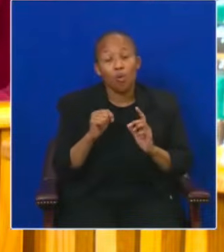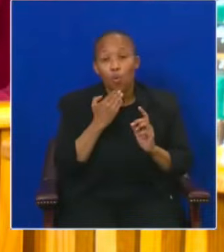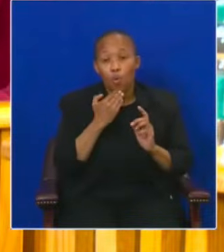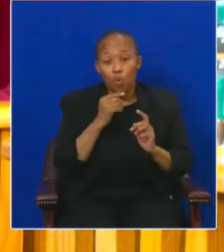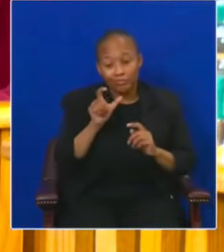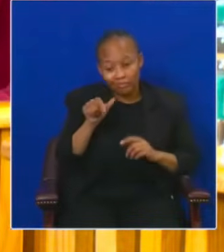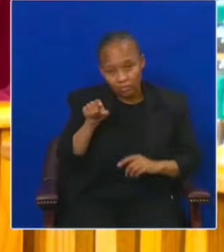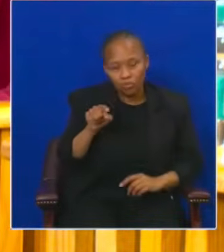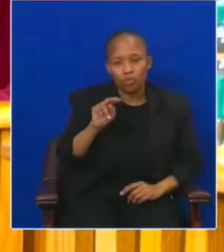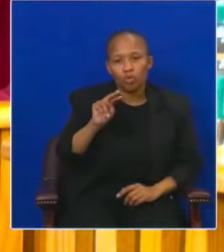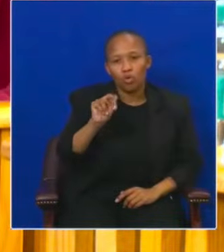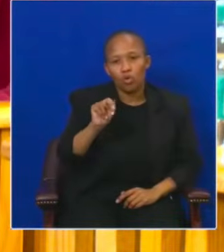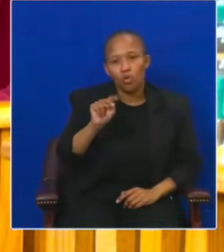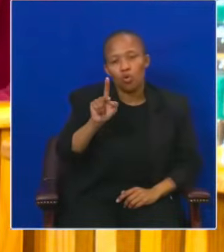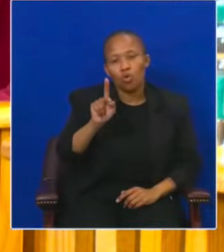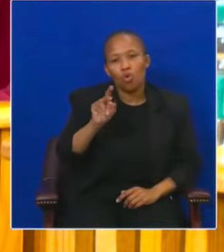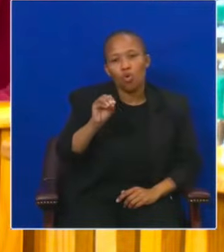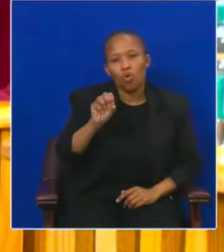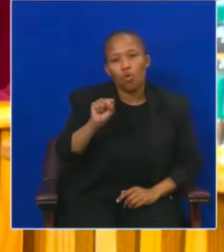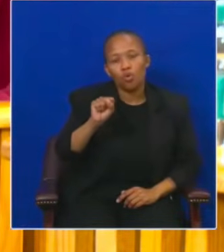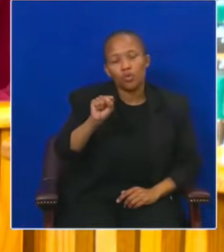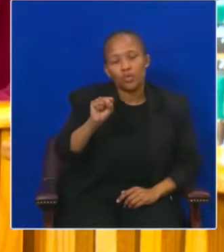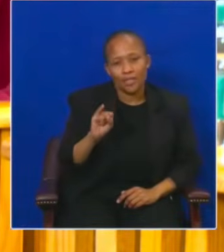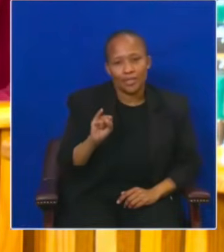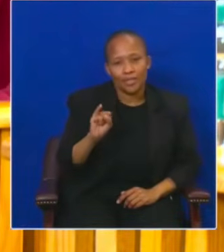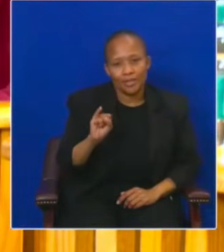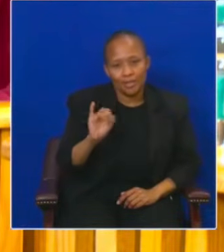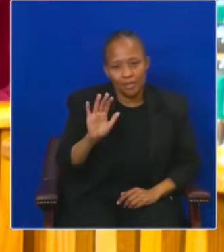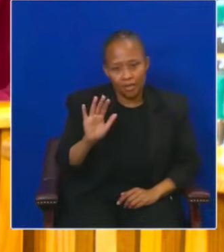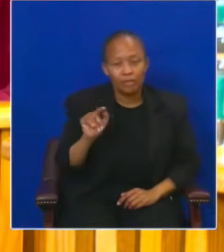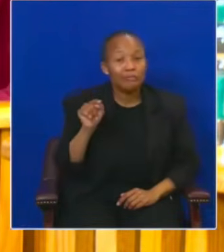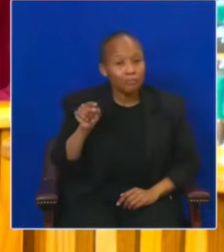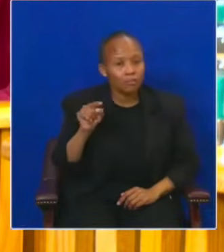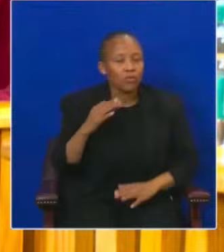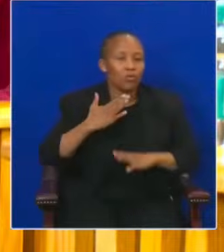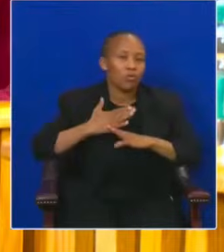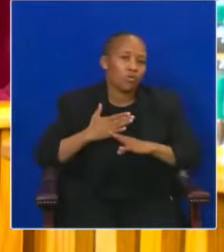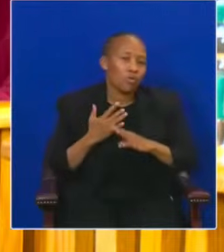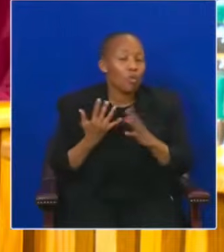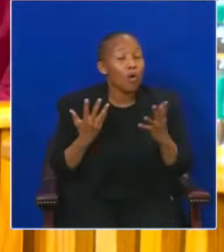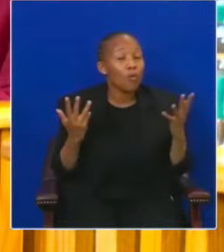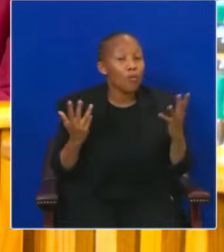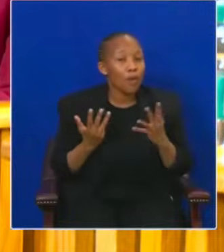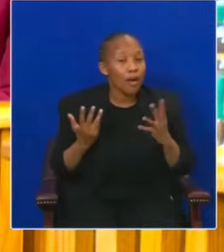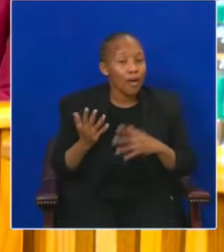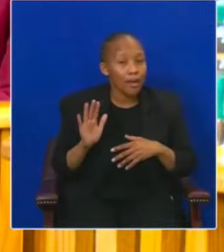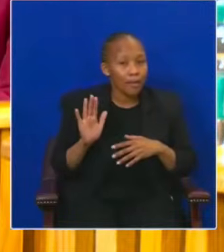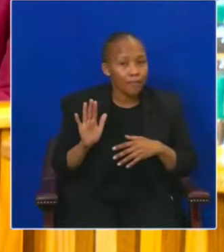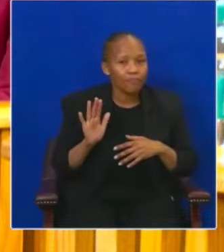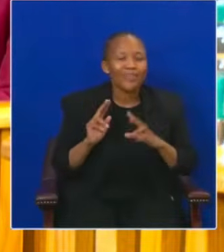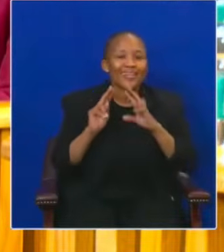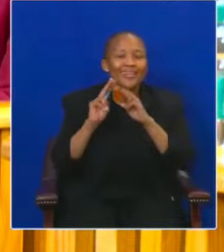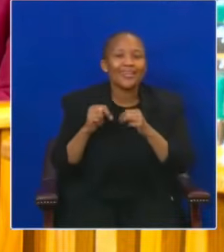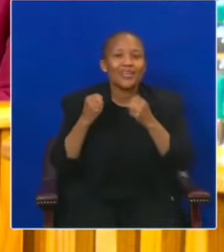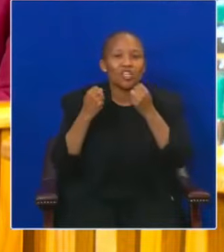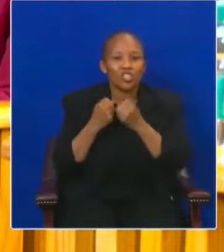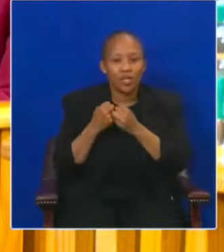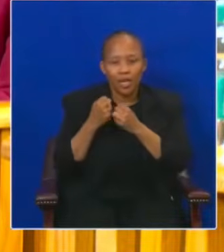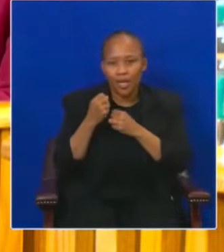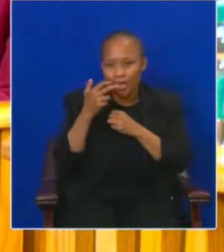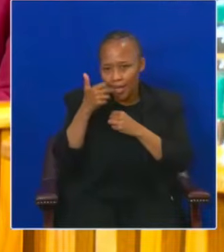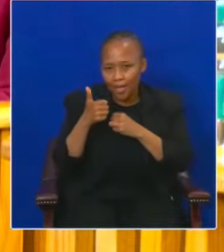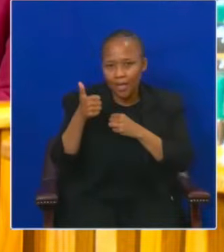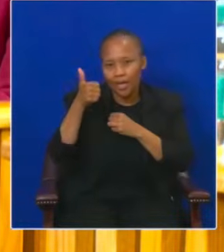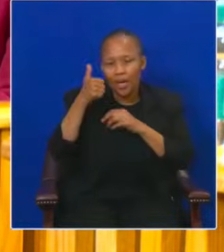working at the National Head Office Detection or